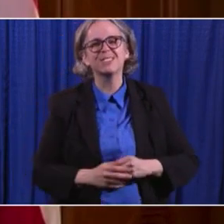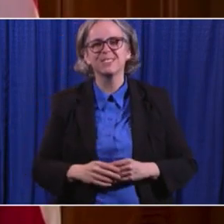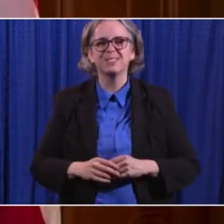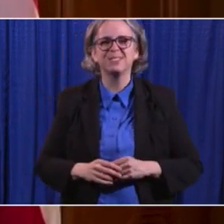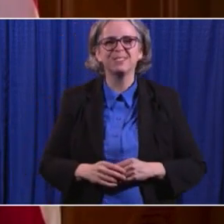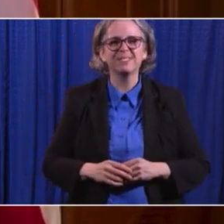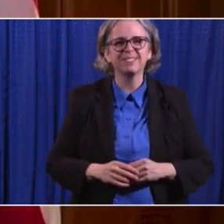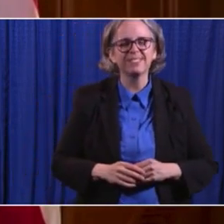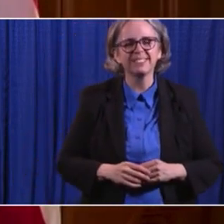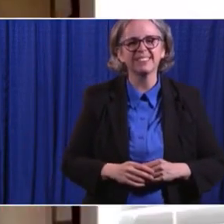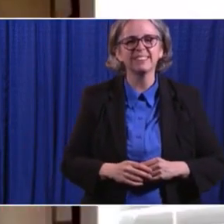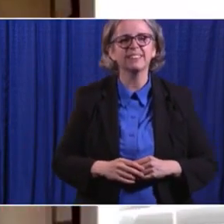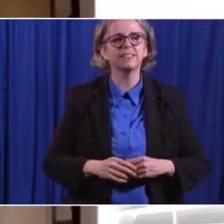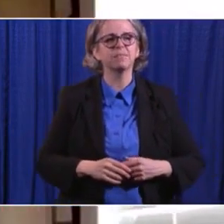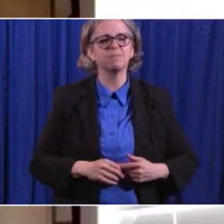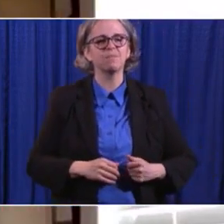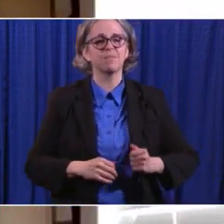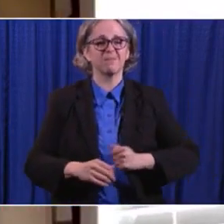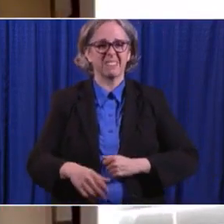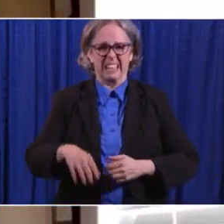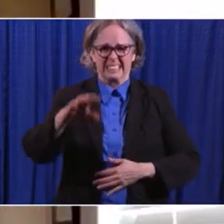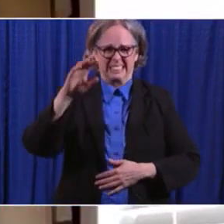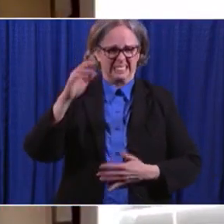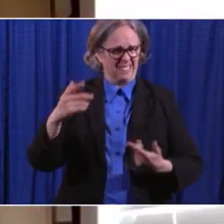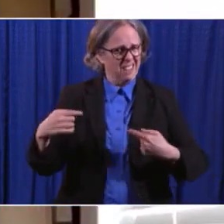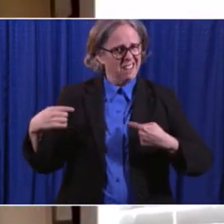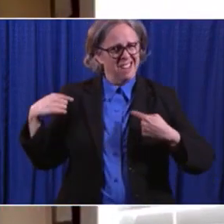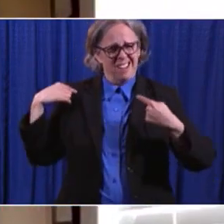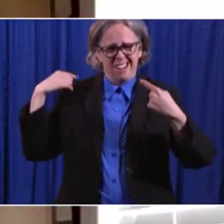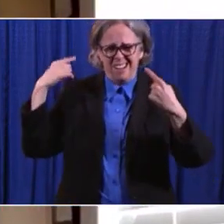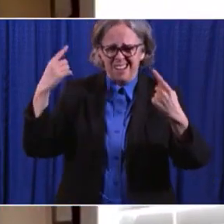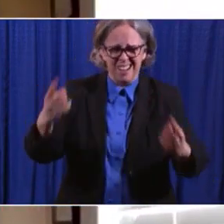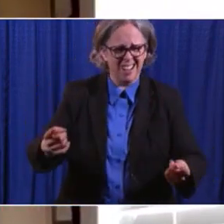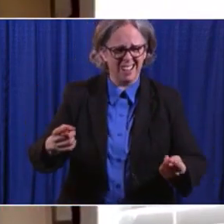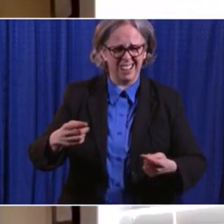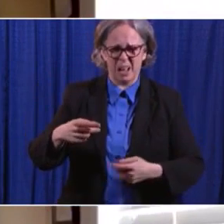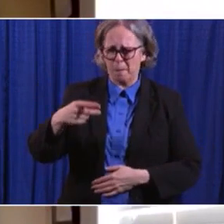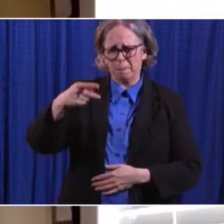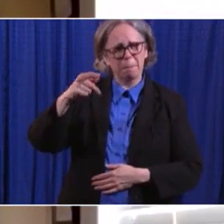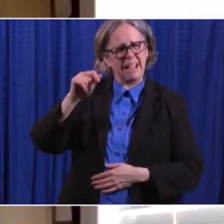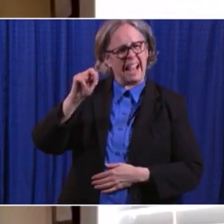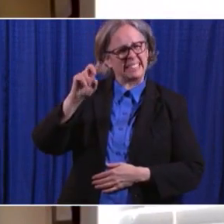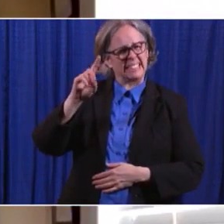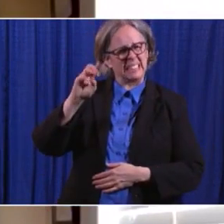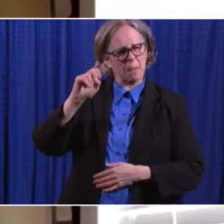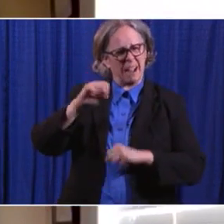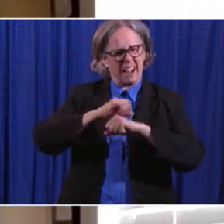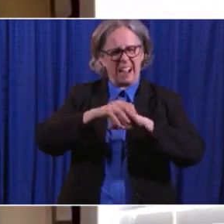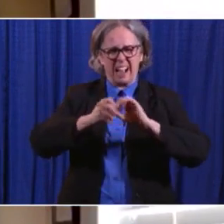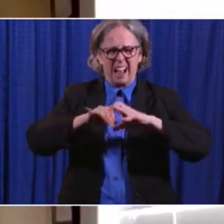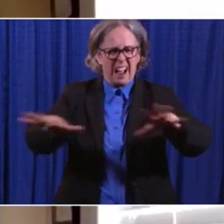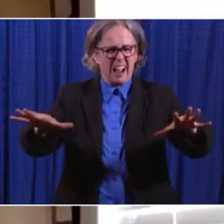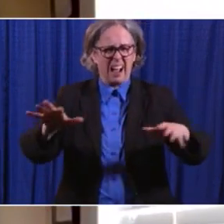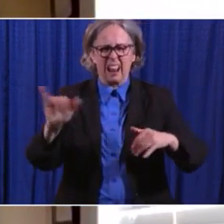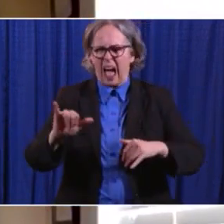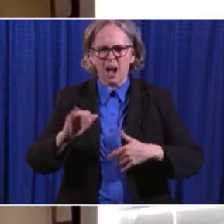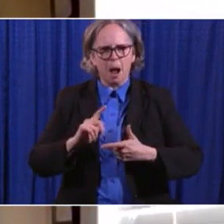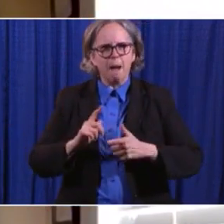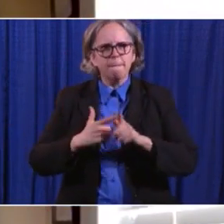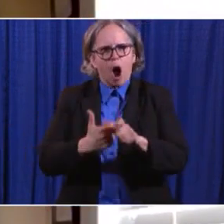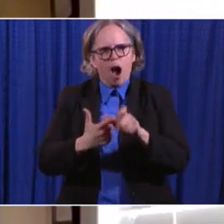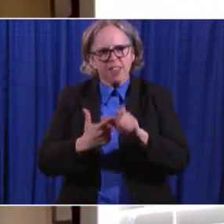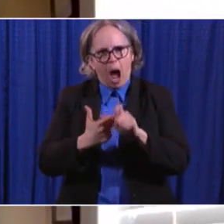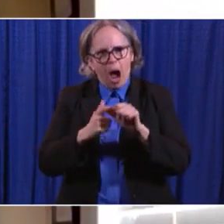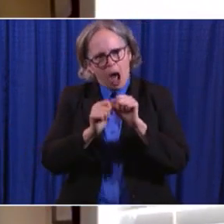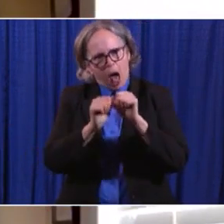this pandemic has been a marathon for the people of Ohio, and that as we enter into the final stretch of the marathon, the best